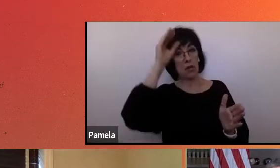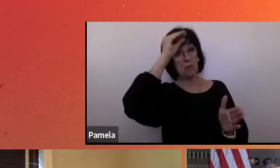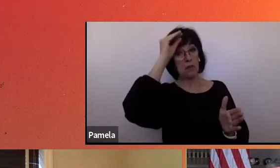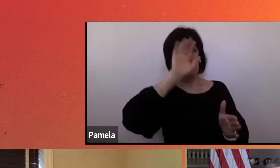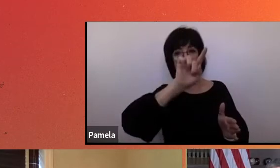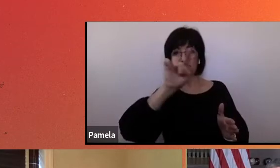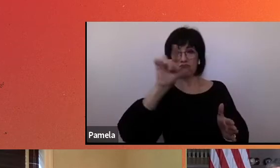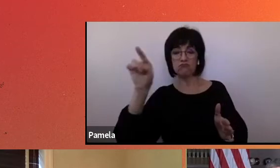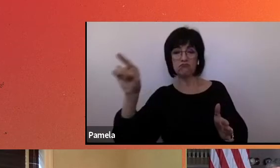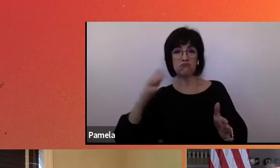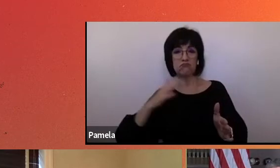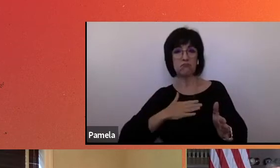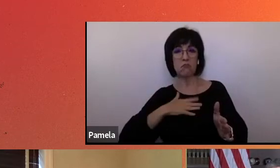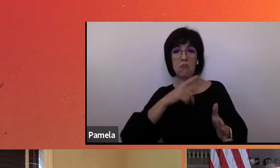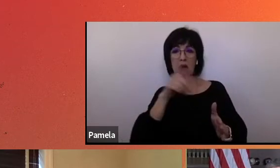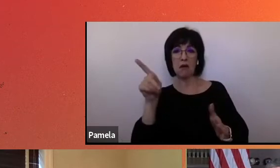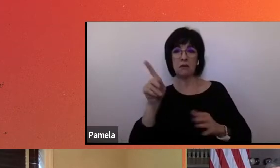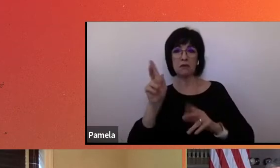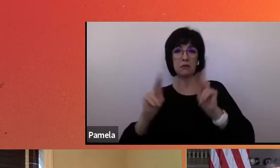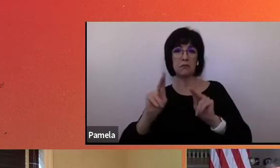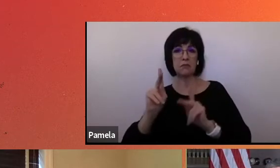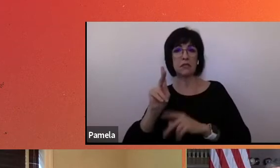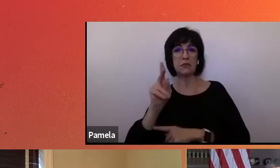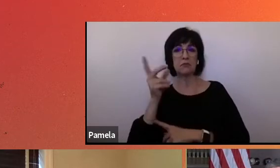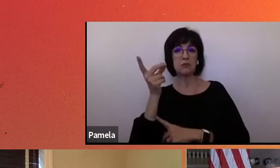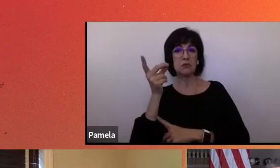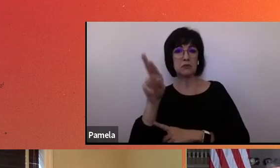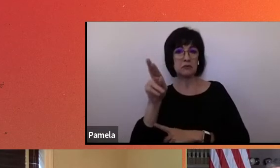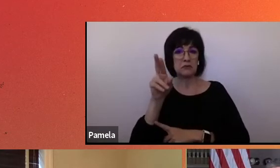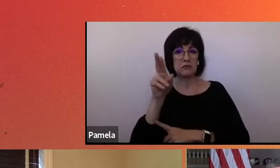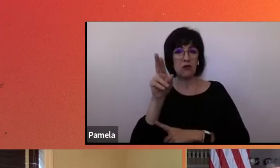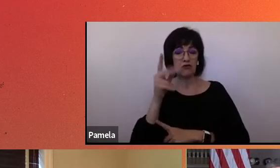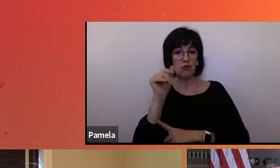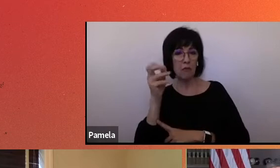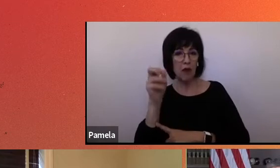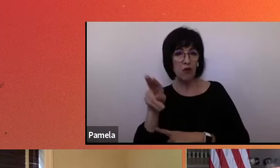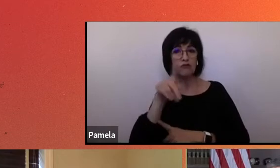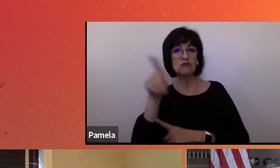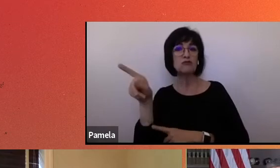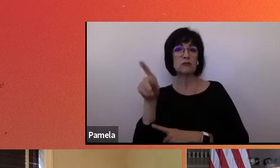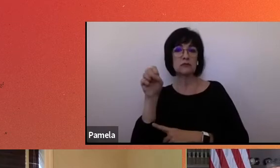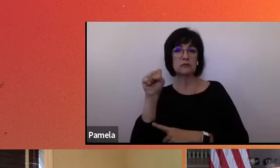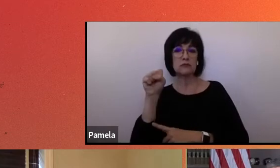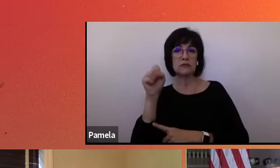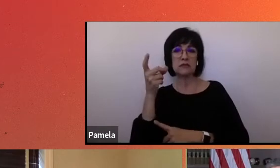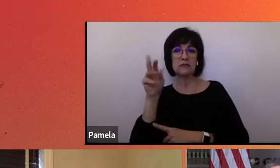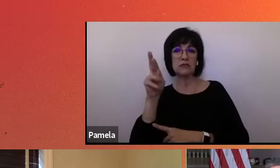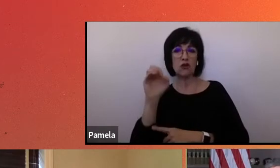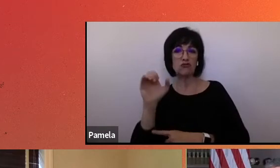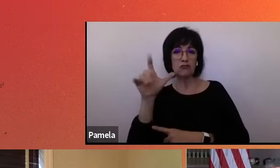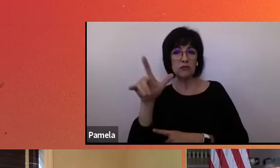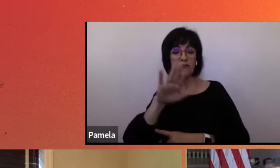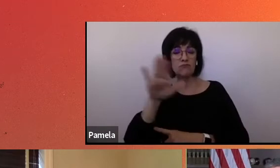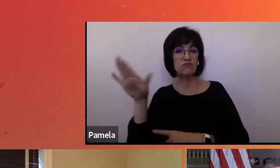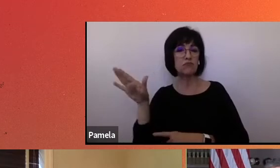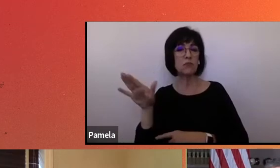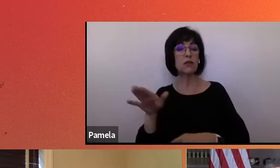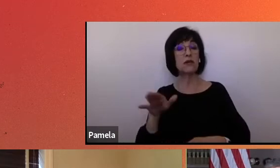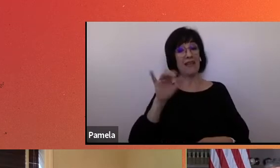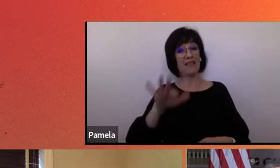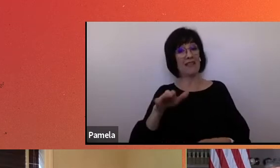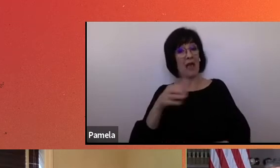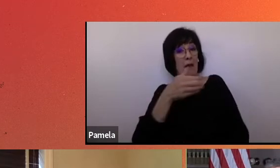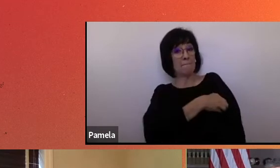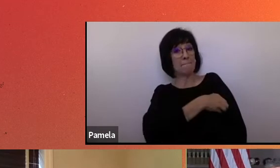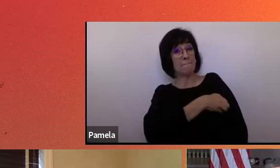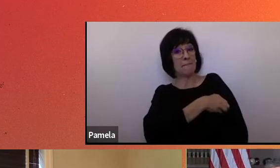a number of things, that the power of the slave owners remained in many ways as far as educational